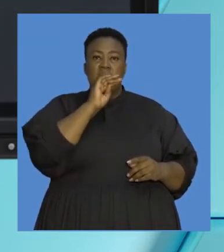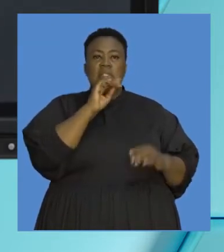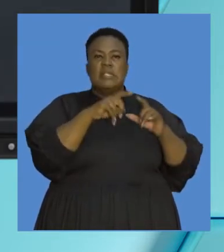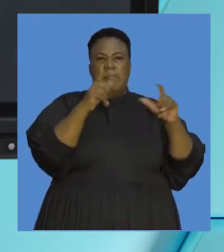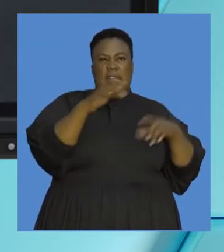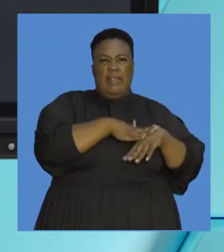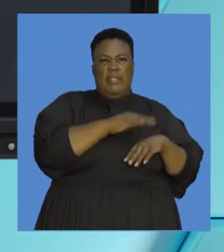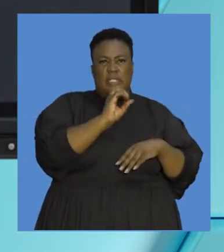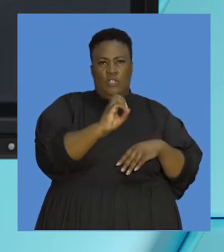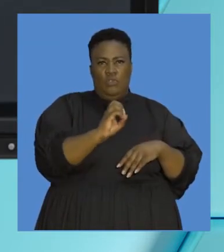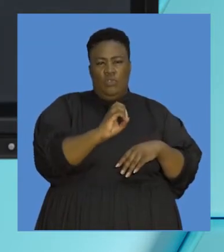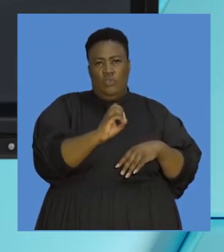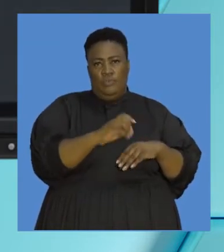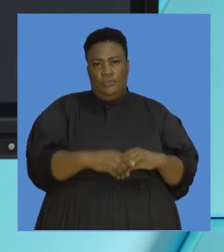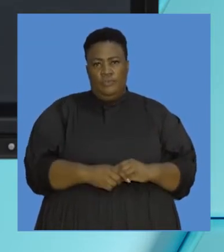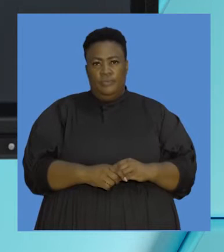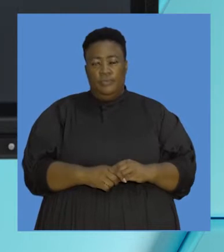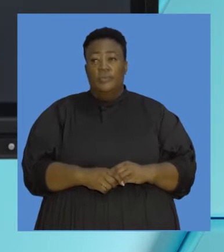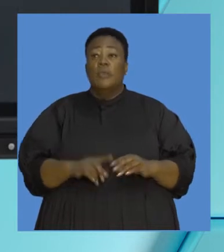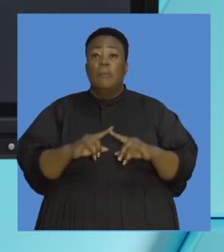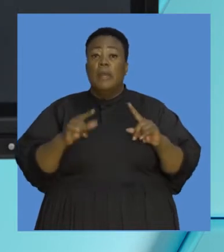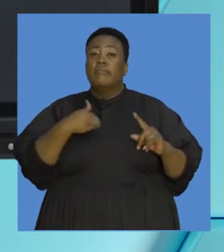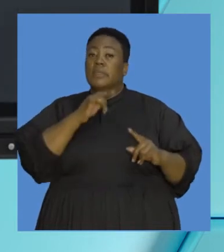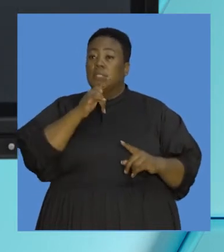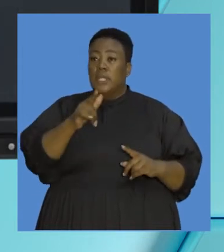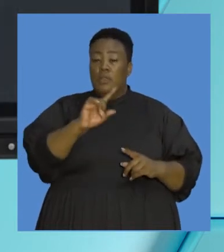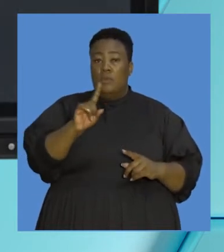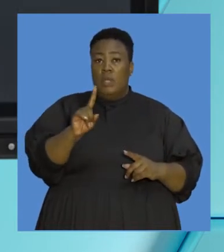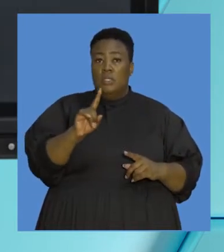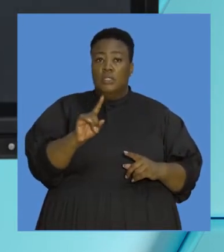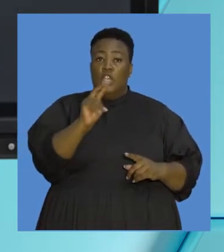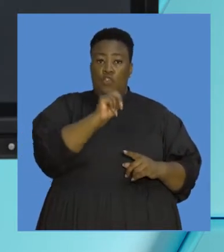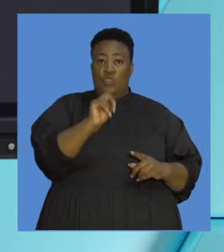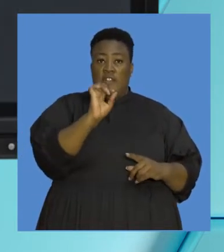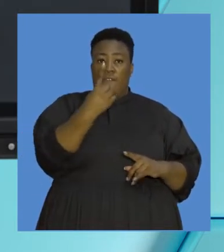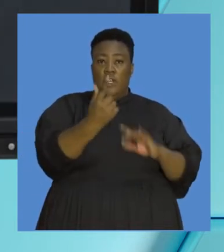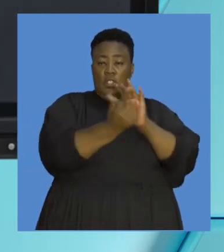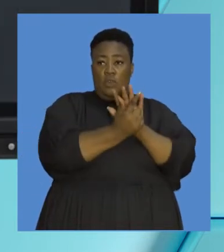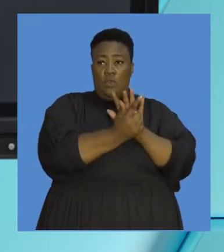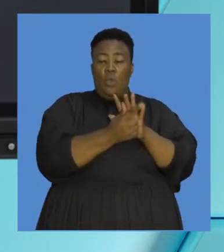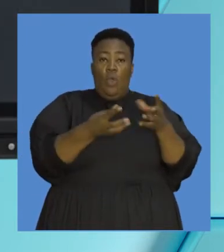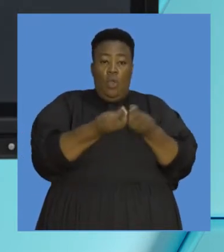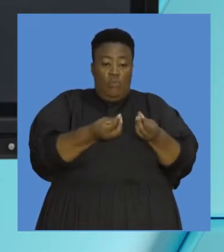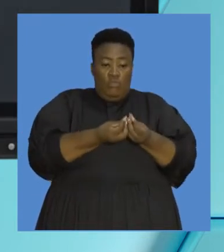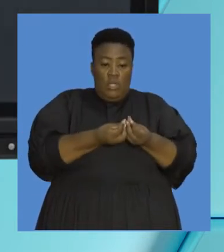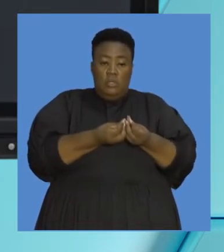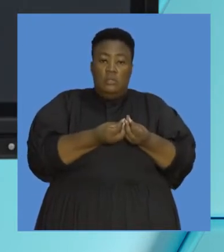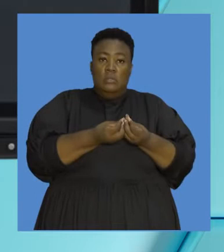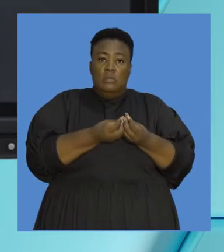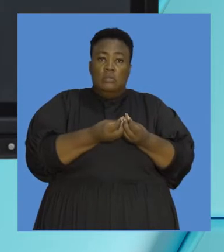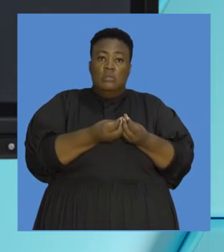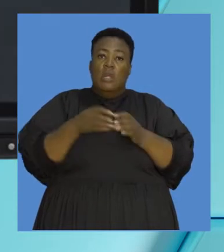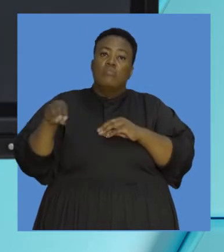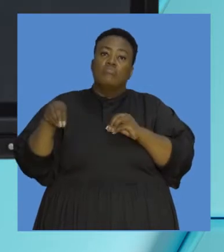or net force. Those two are the same. You don't have to put both. But what am I telling you? For Newton's first law, an object tends to keep going